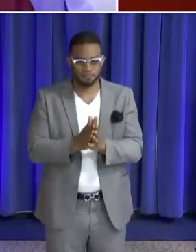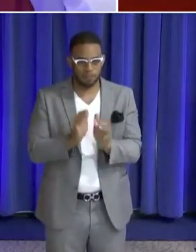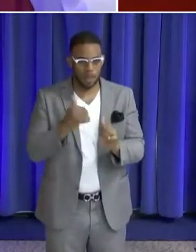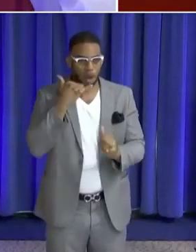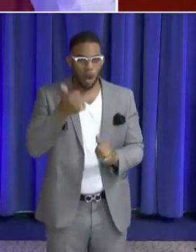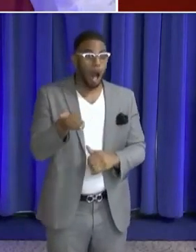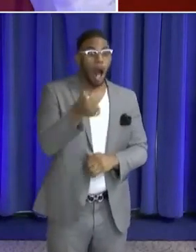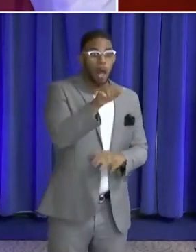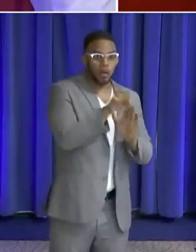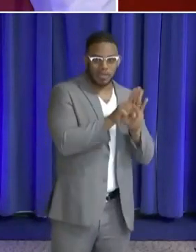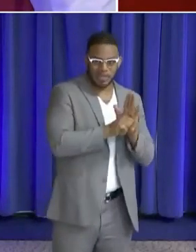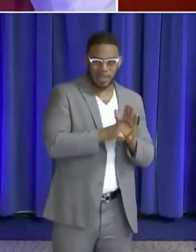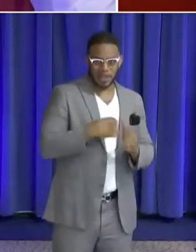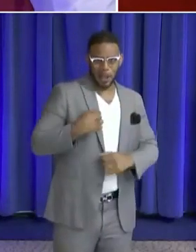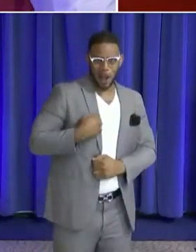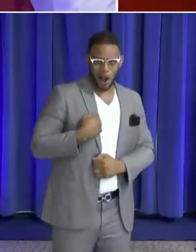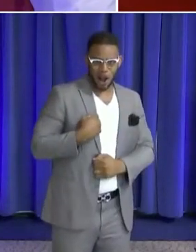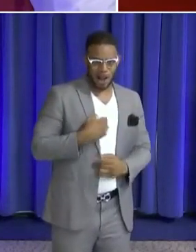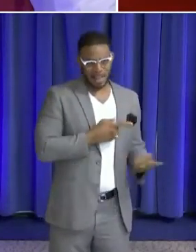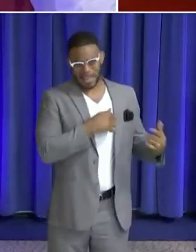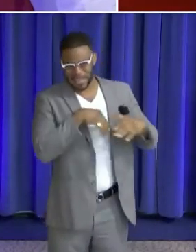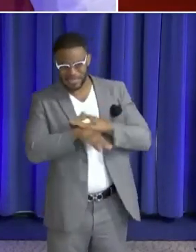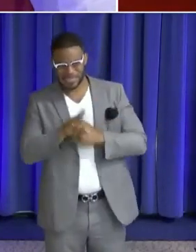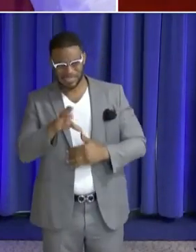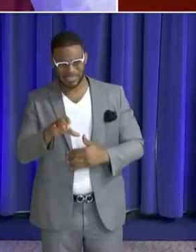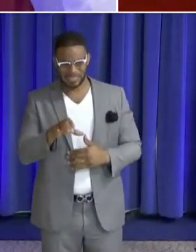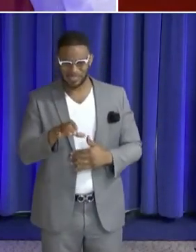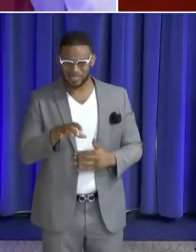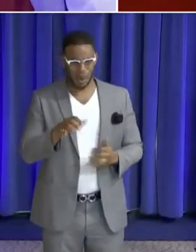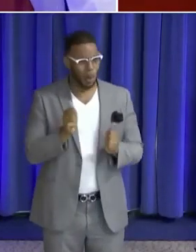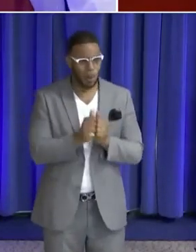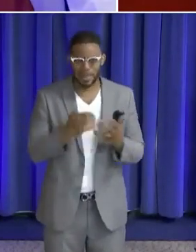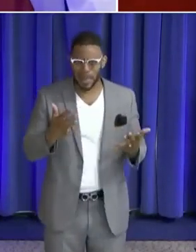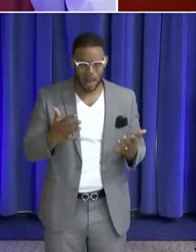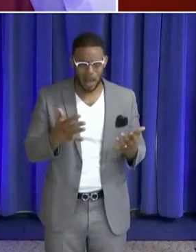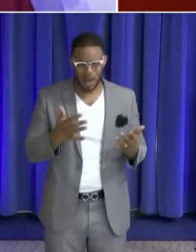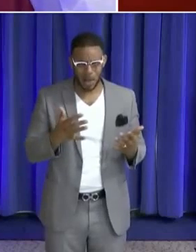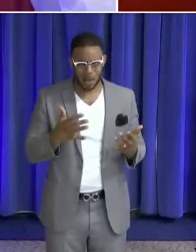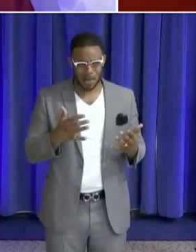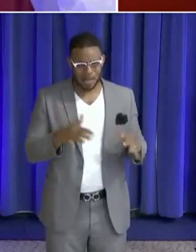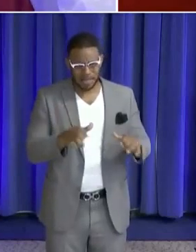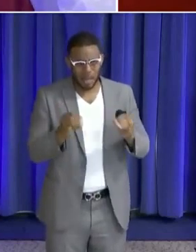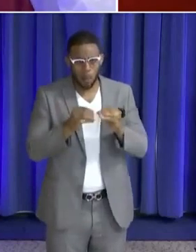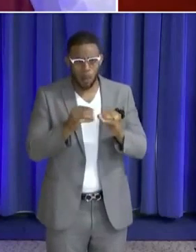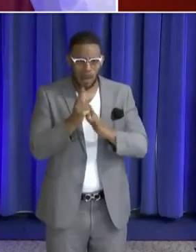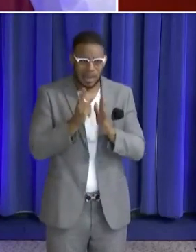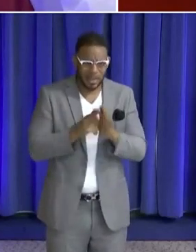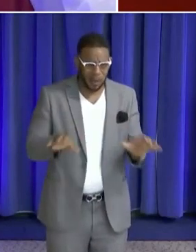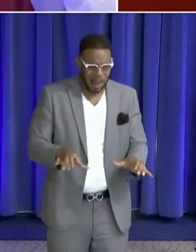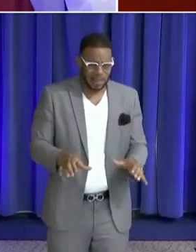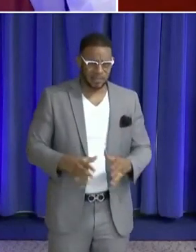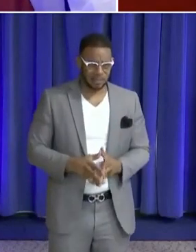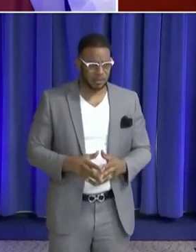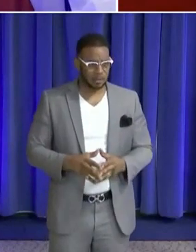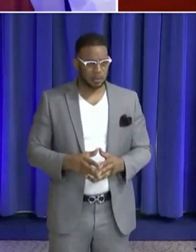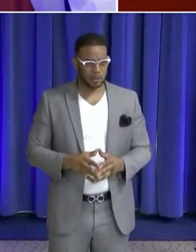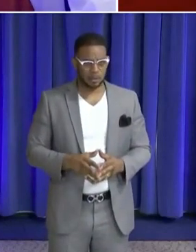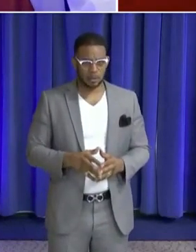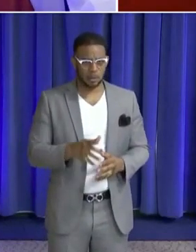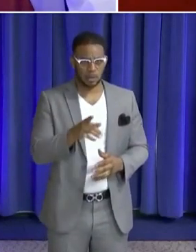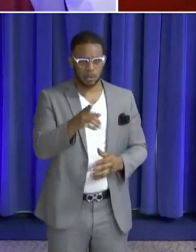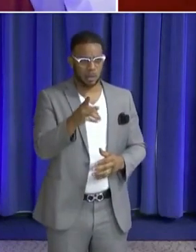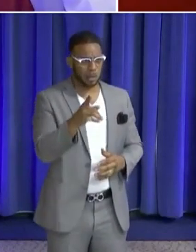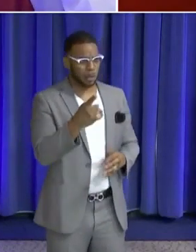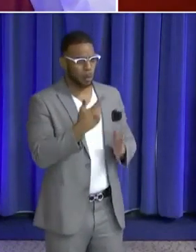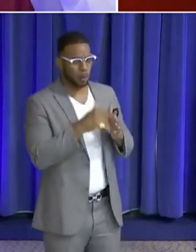other states' guard into DC without taking further legal action. What would you do?